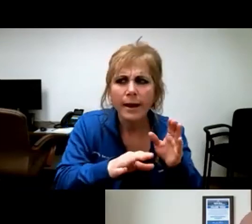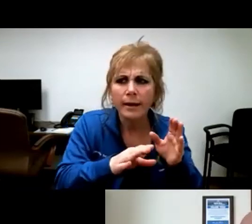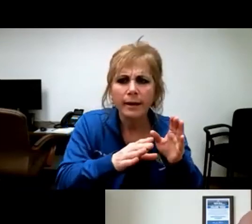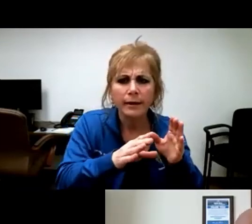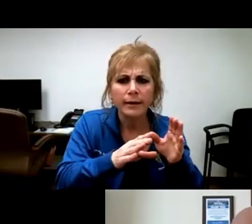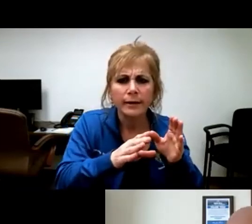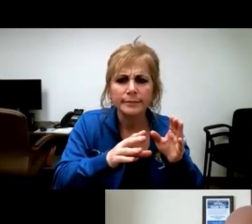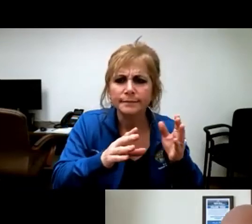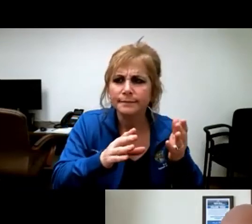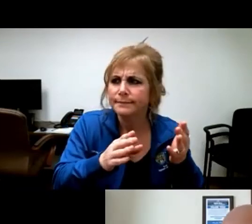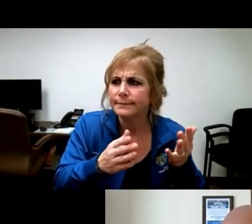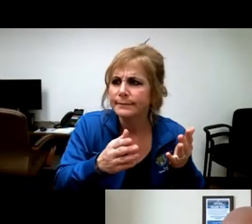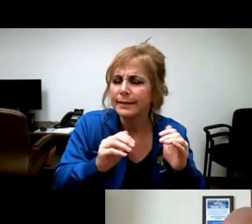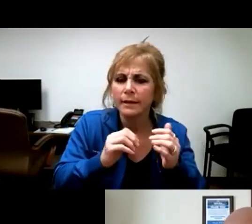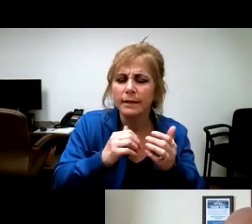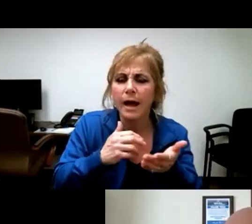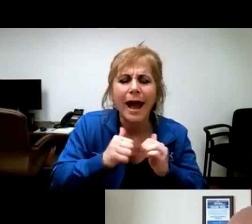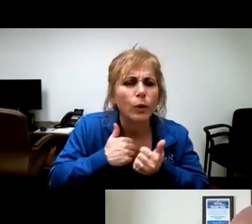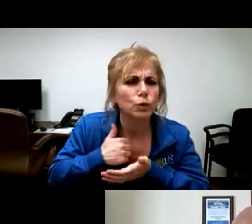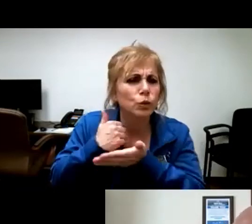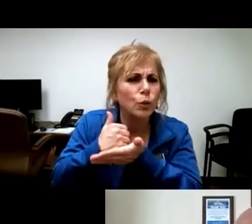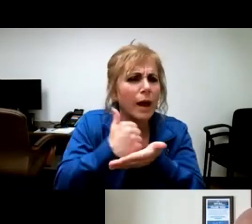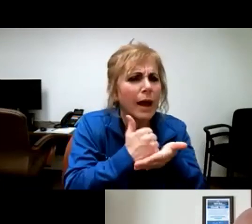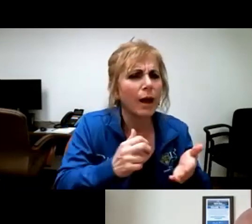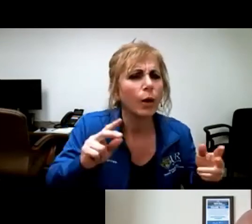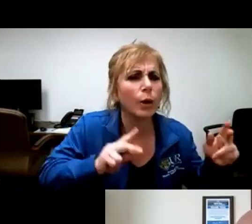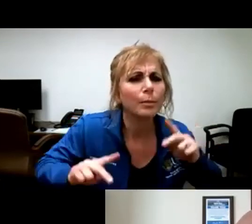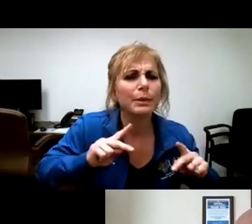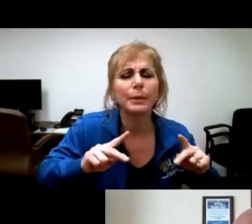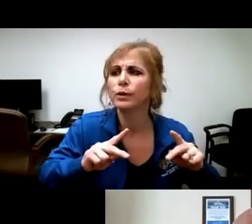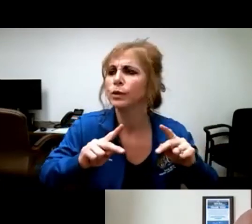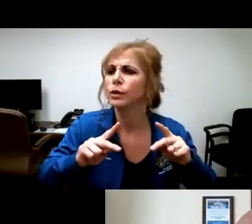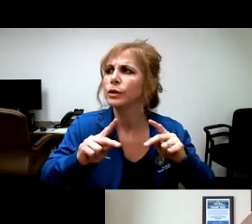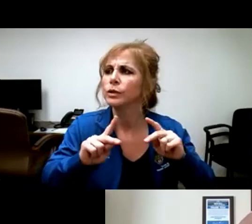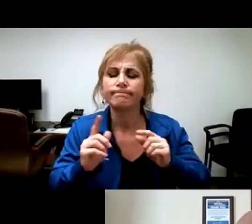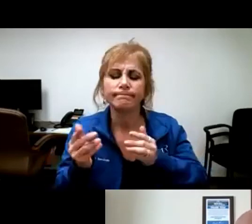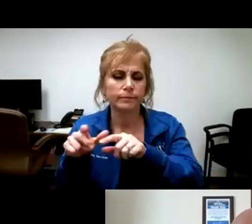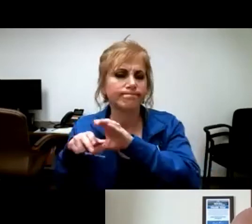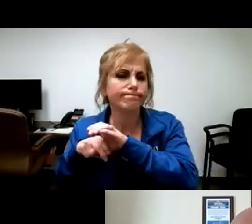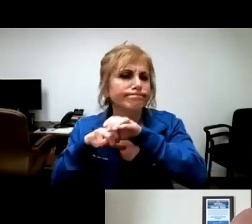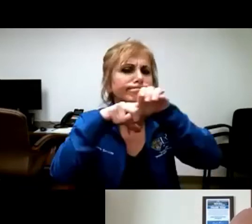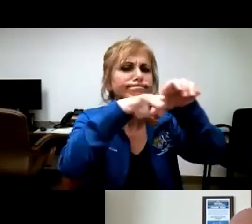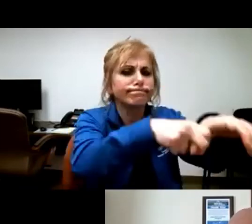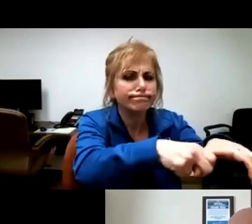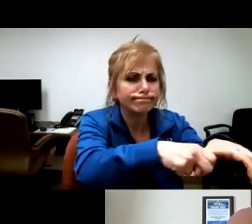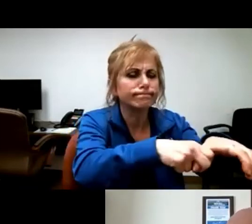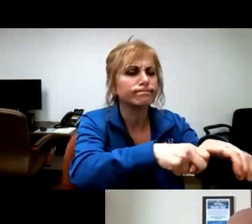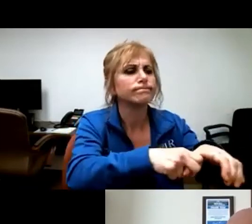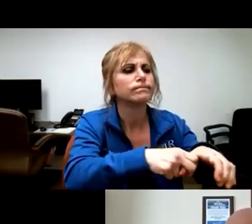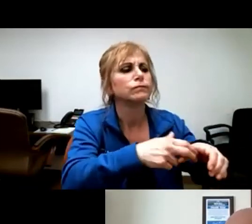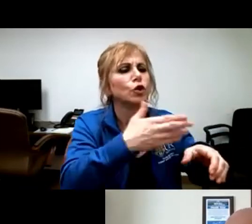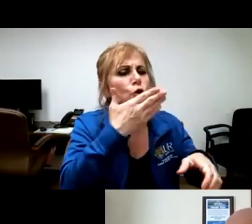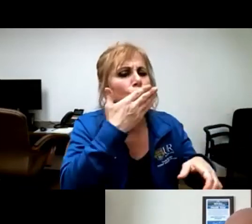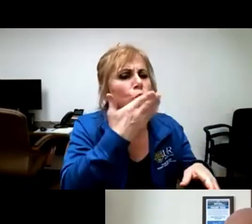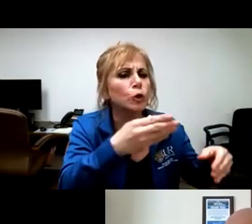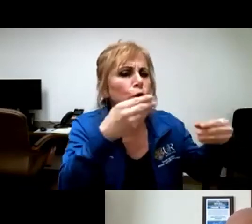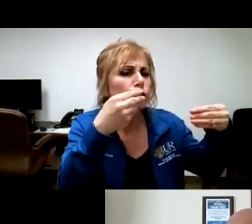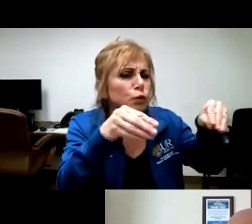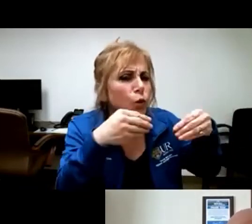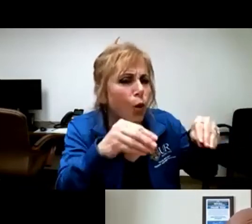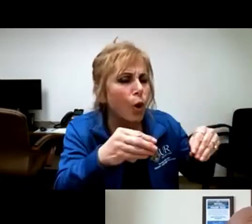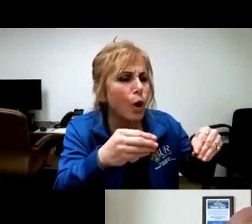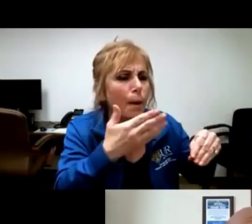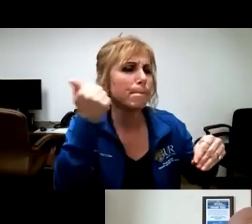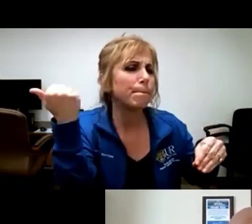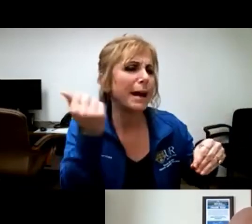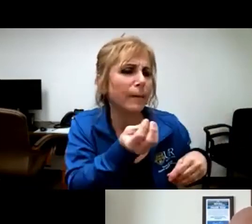to grocery stores that have fresh fruits and vegetables at prices that individuals can afford. The Urban League certainly partners